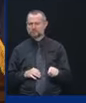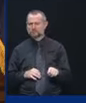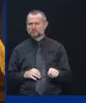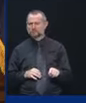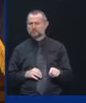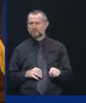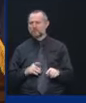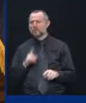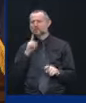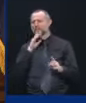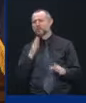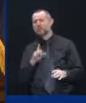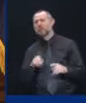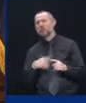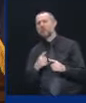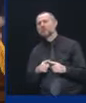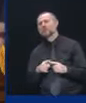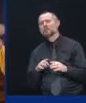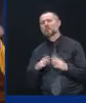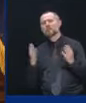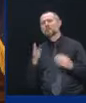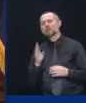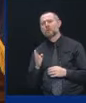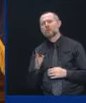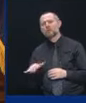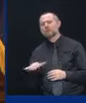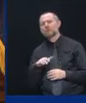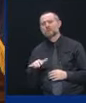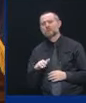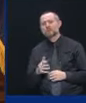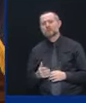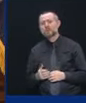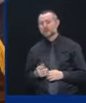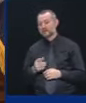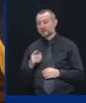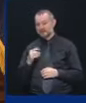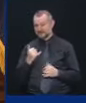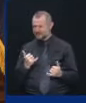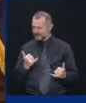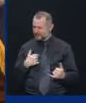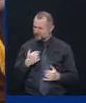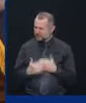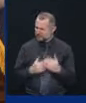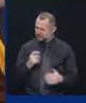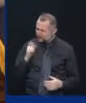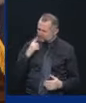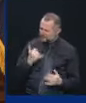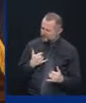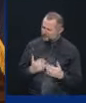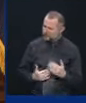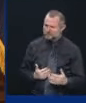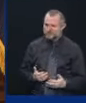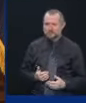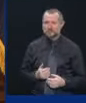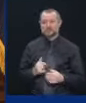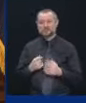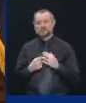though? We are already moving, right? We started the demonstration, the Buffalo Bills